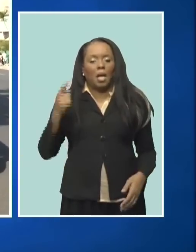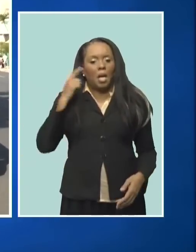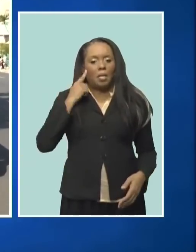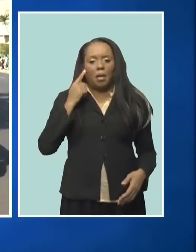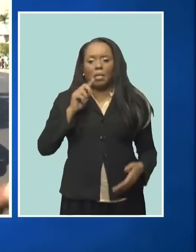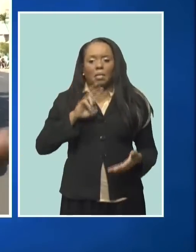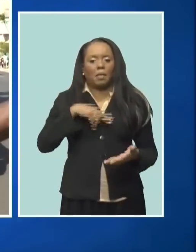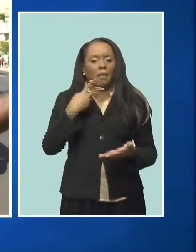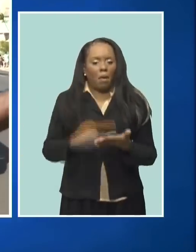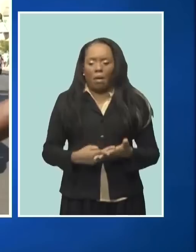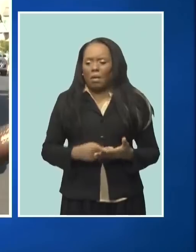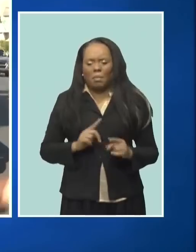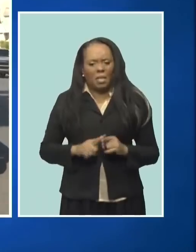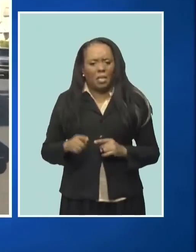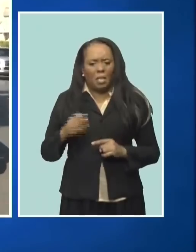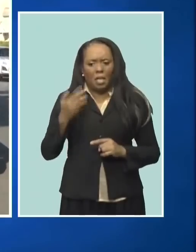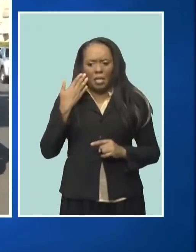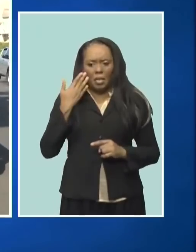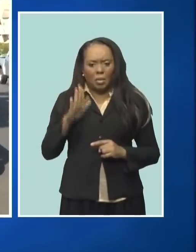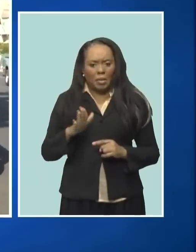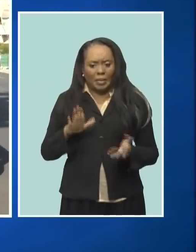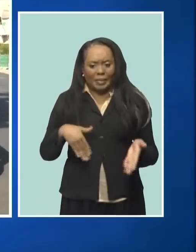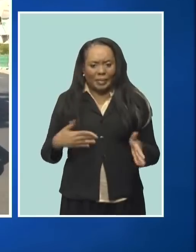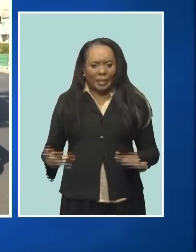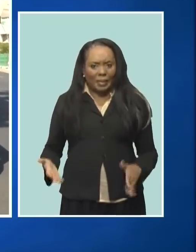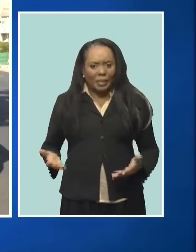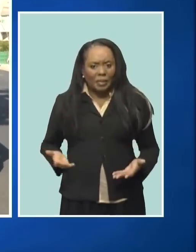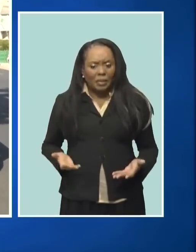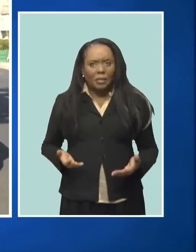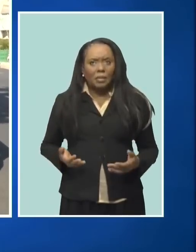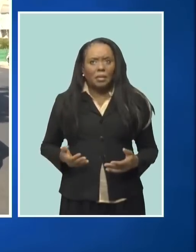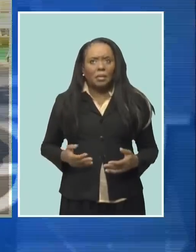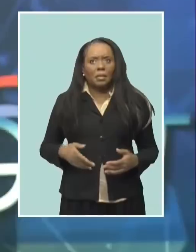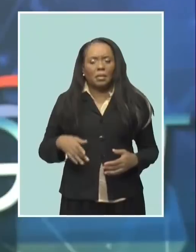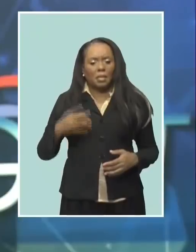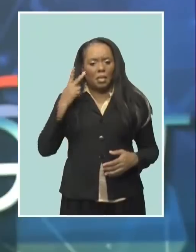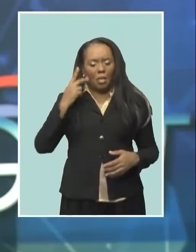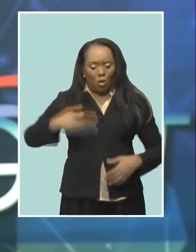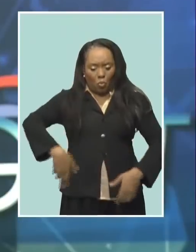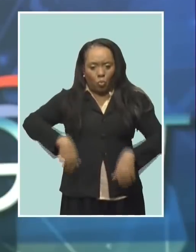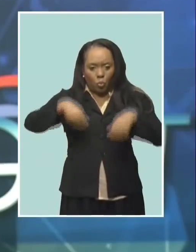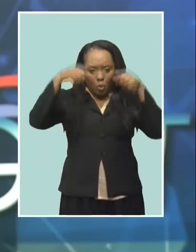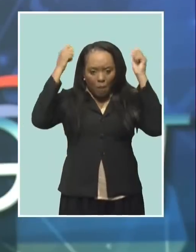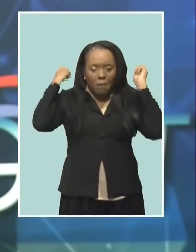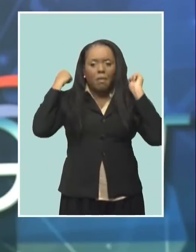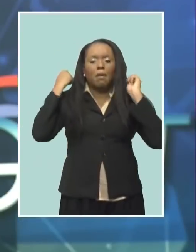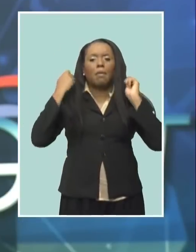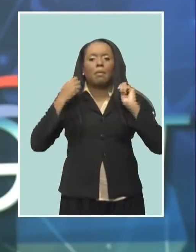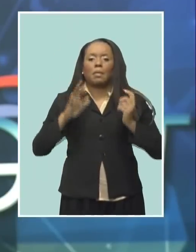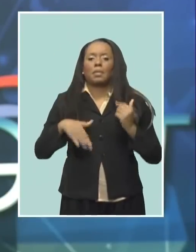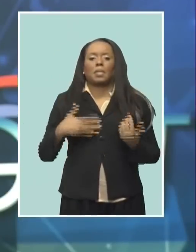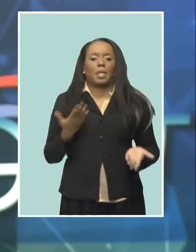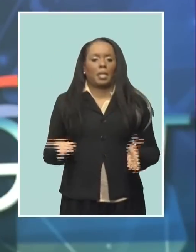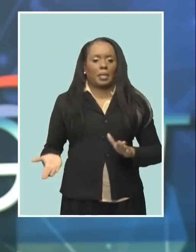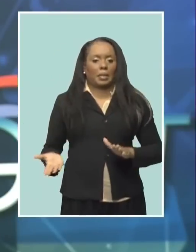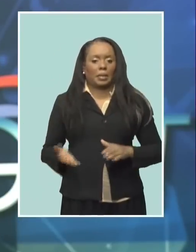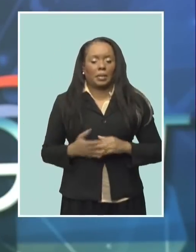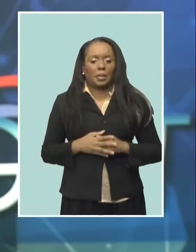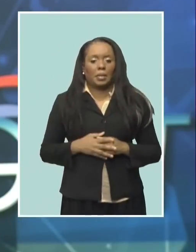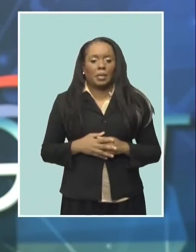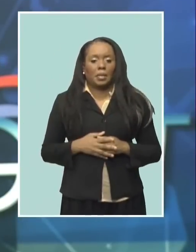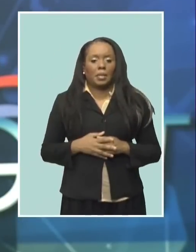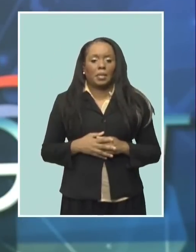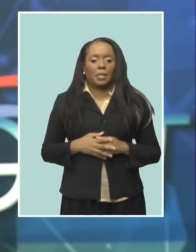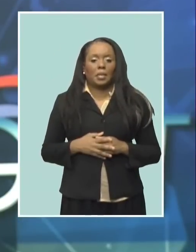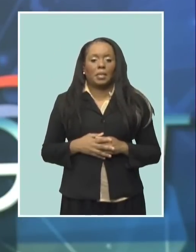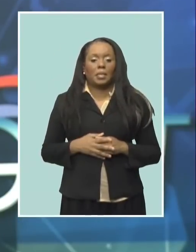didn't believe he died not before. When he tell me I want to come over, he died. Well, when contacted, the nation's circulation manager,